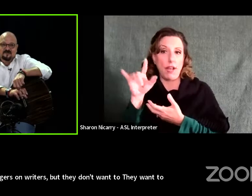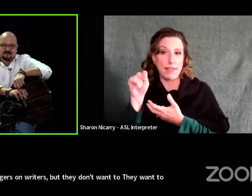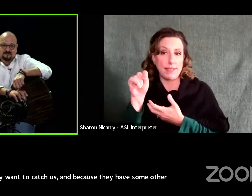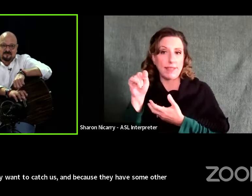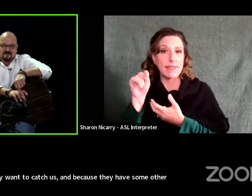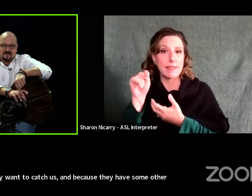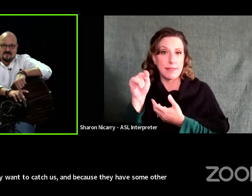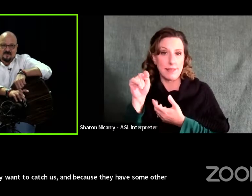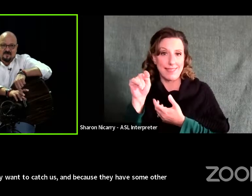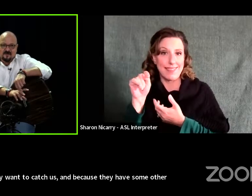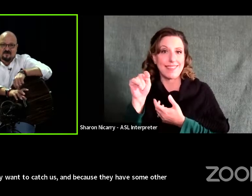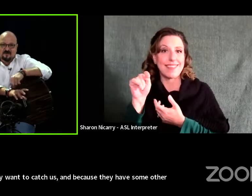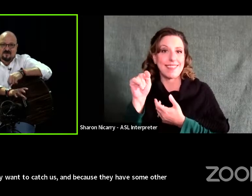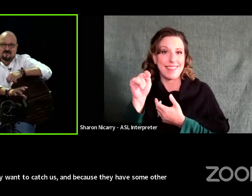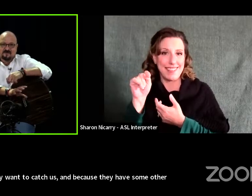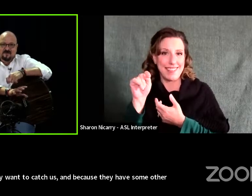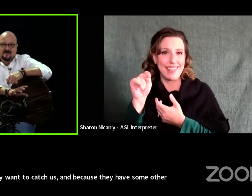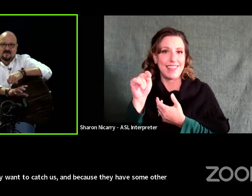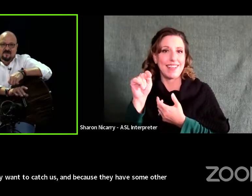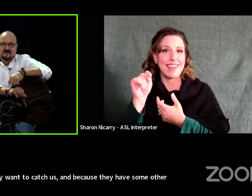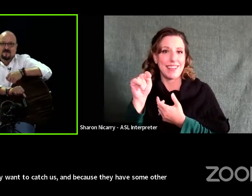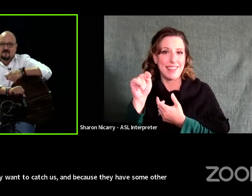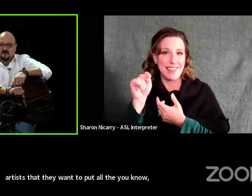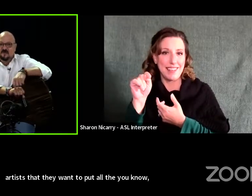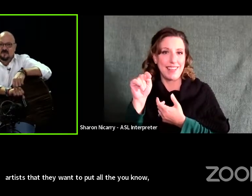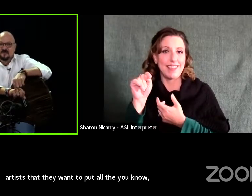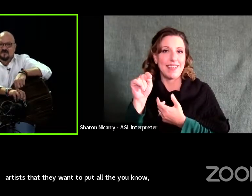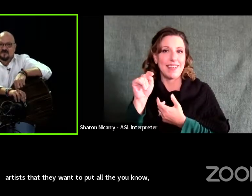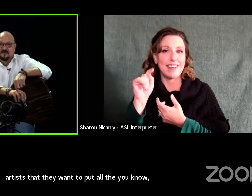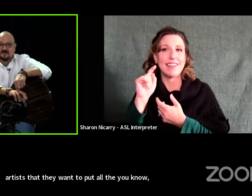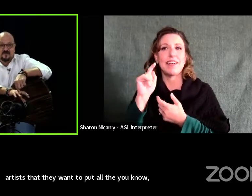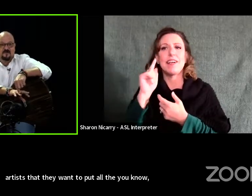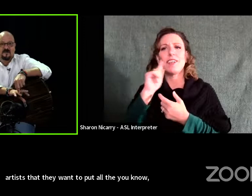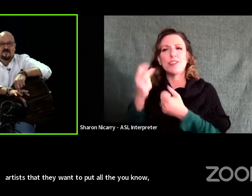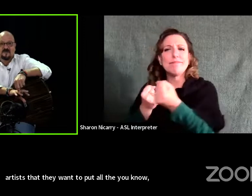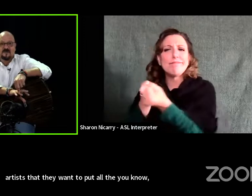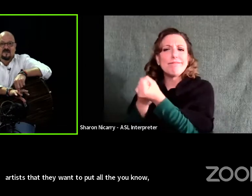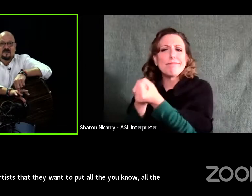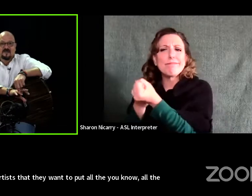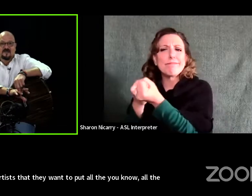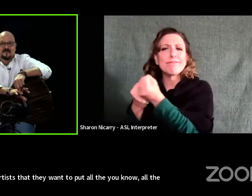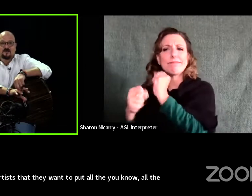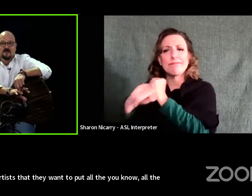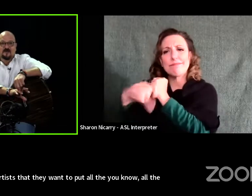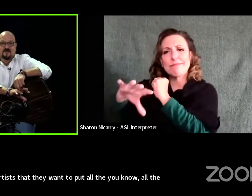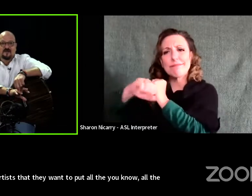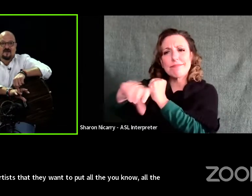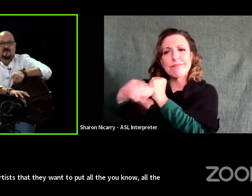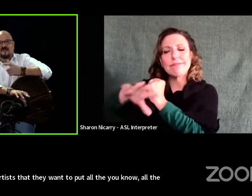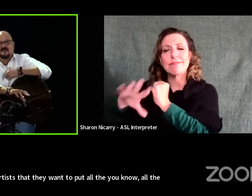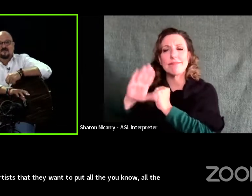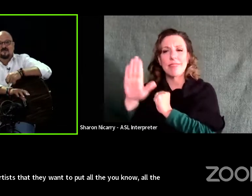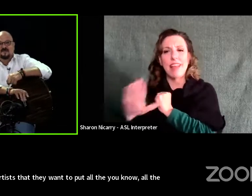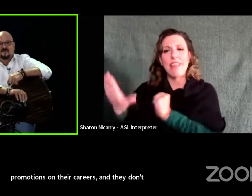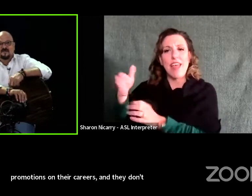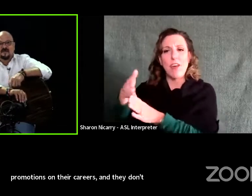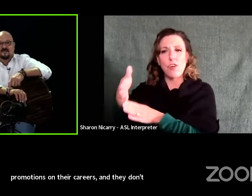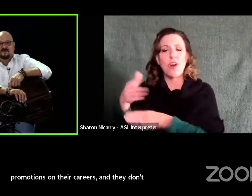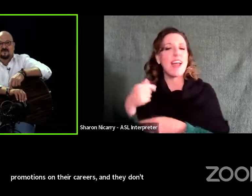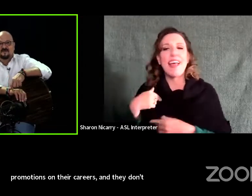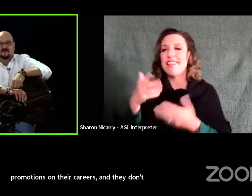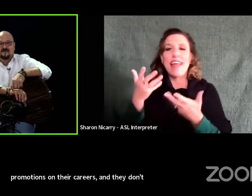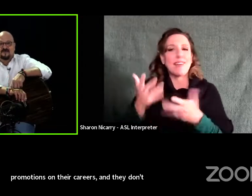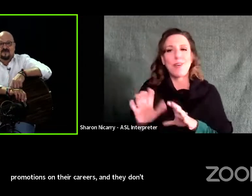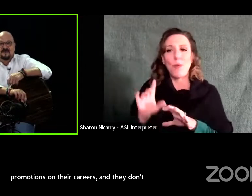the, you know, all the promotions on their careers, and they don't want other labels